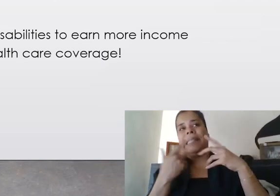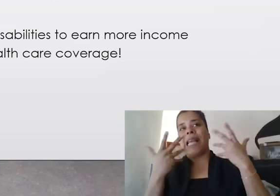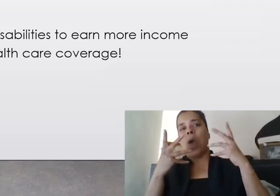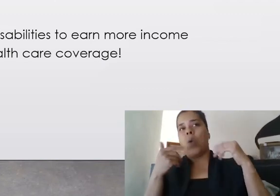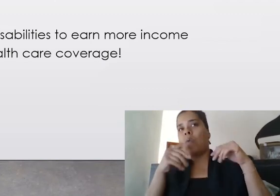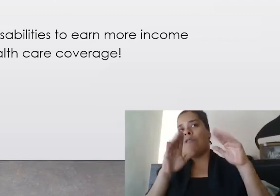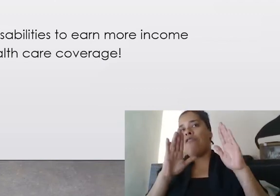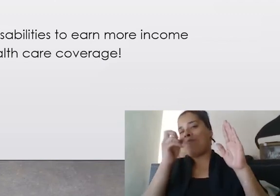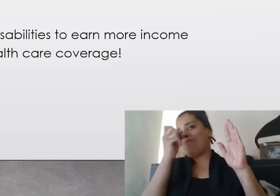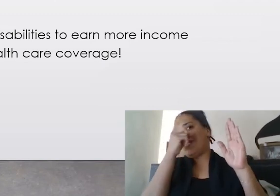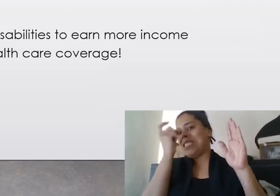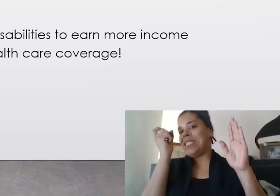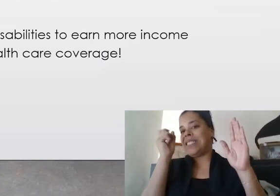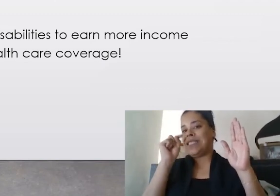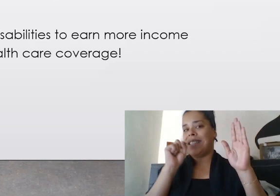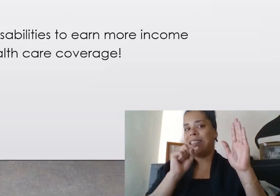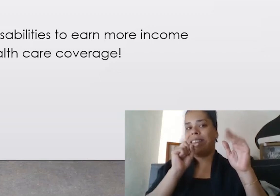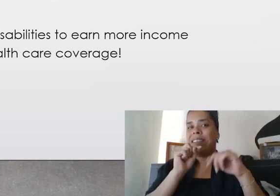that's